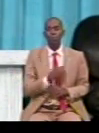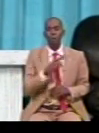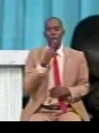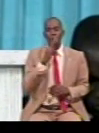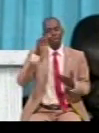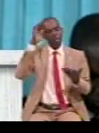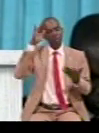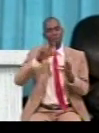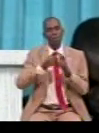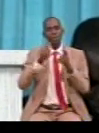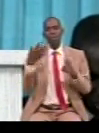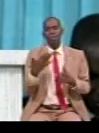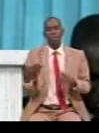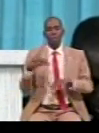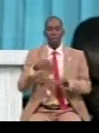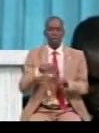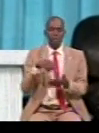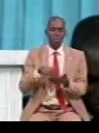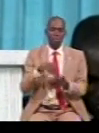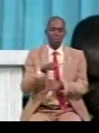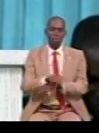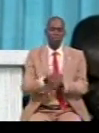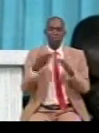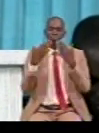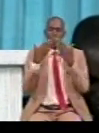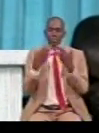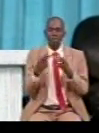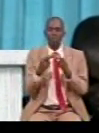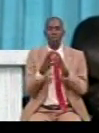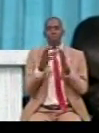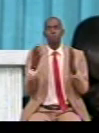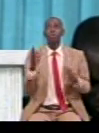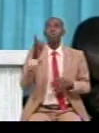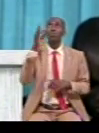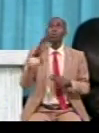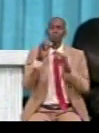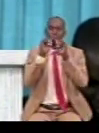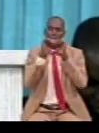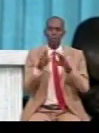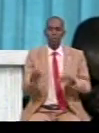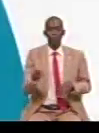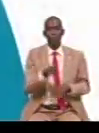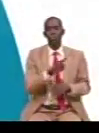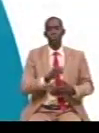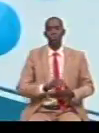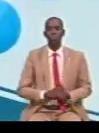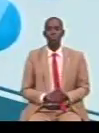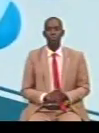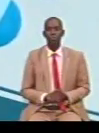this particular evening. Thank you very much. God bless you.